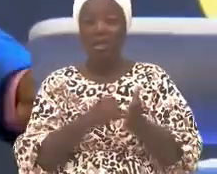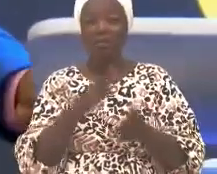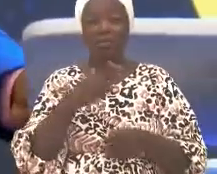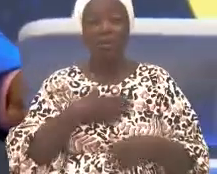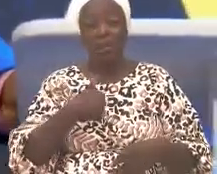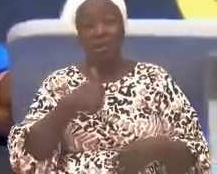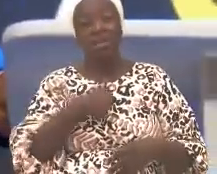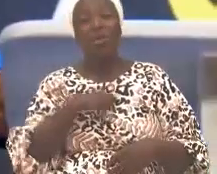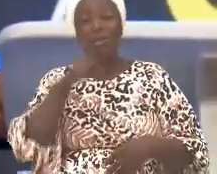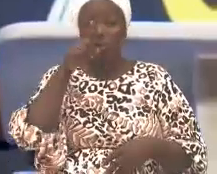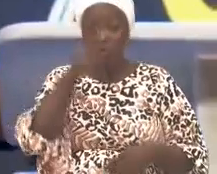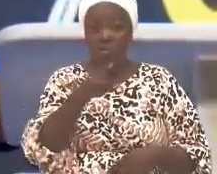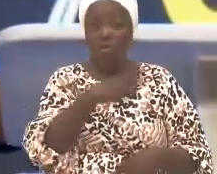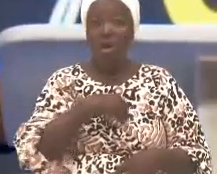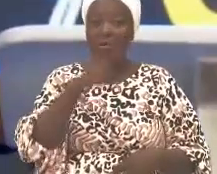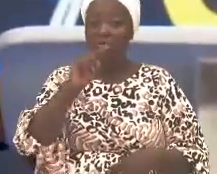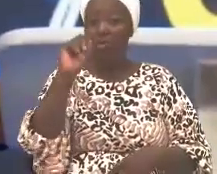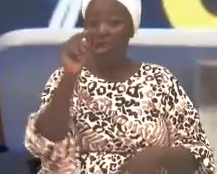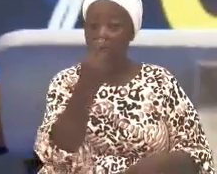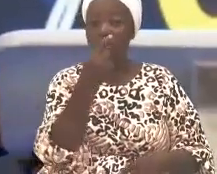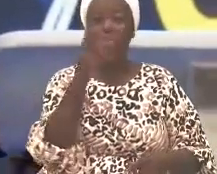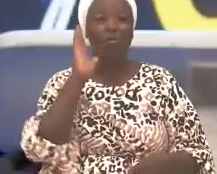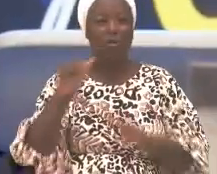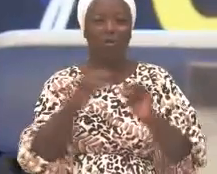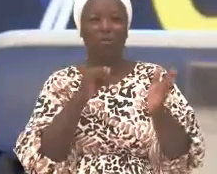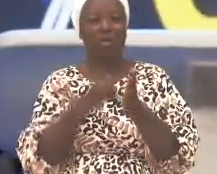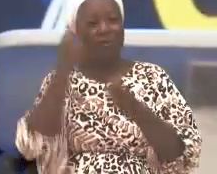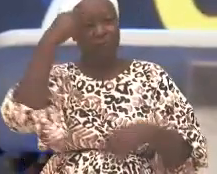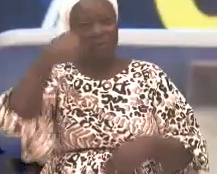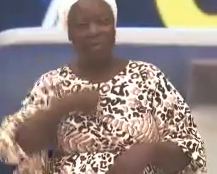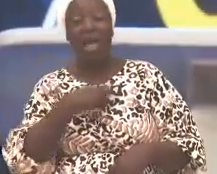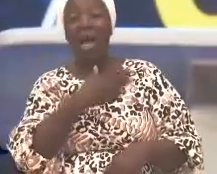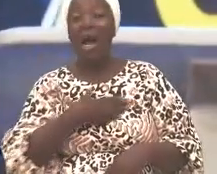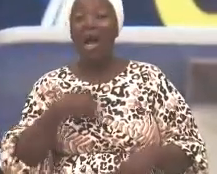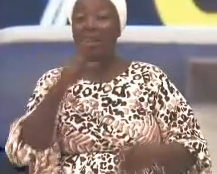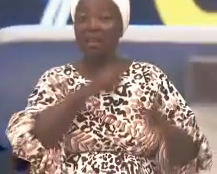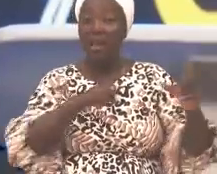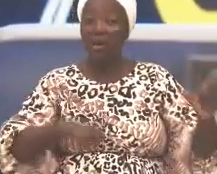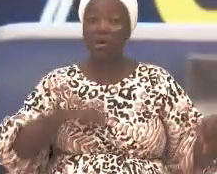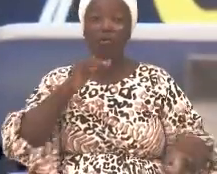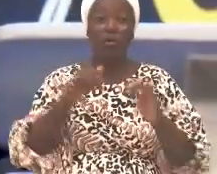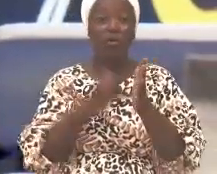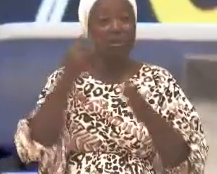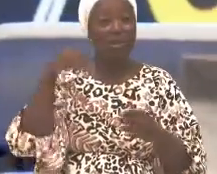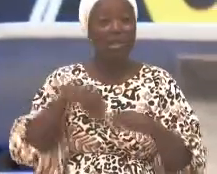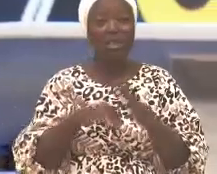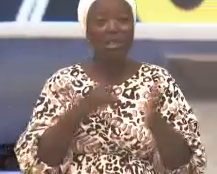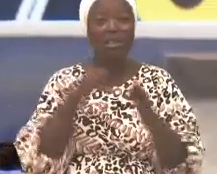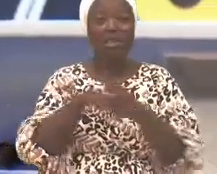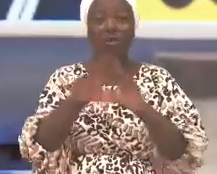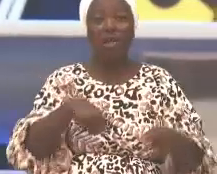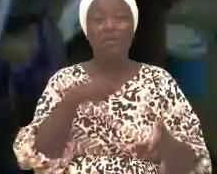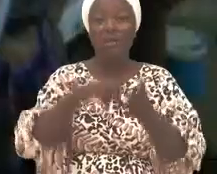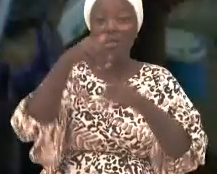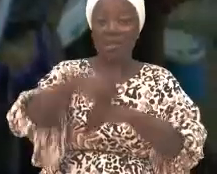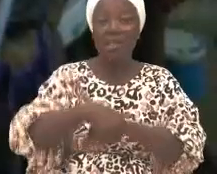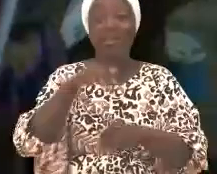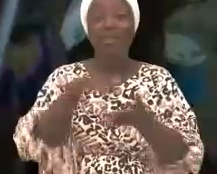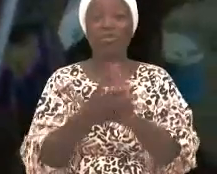You and you alone will do it, and the Lord will do it in your life tonight in